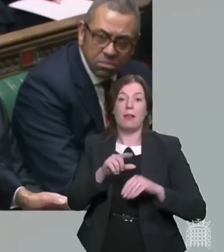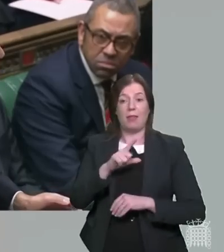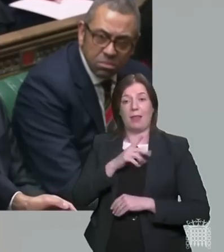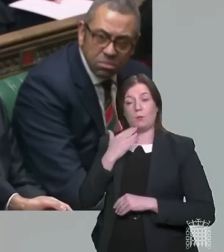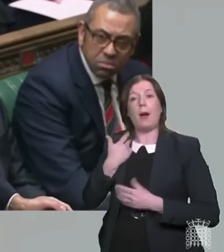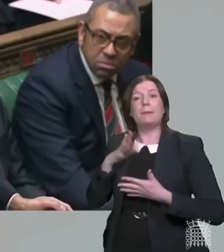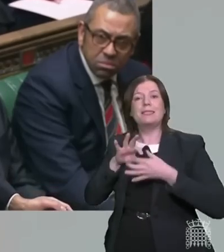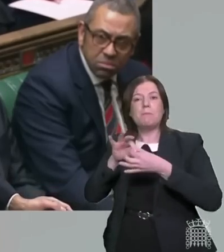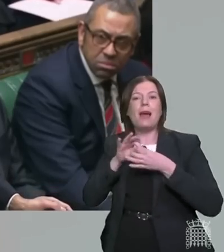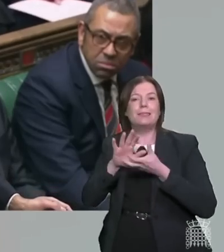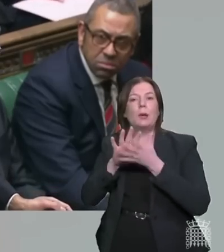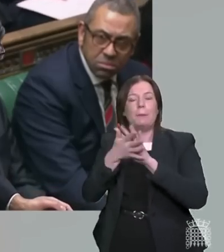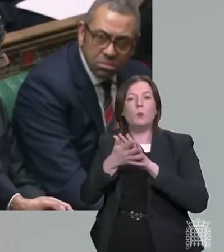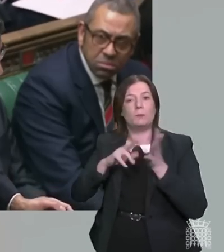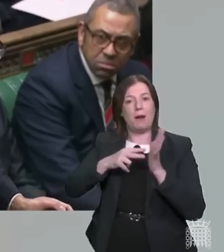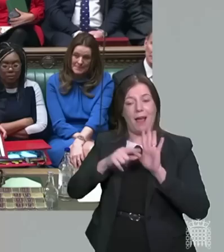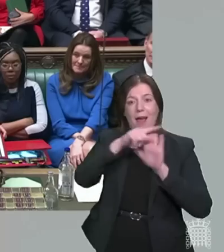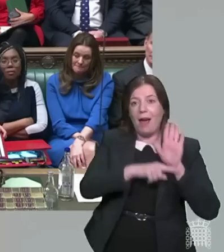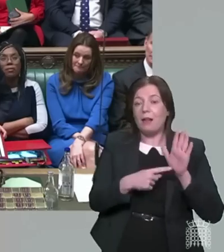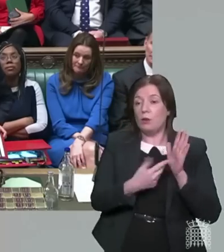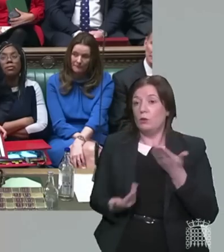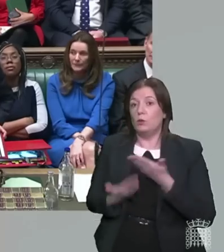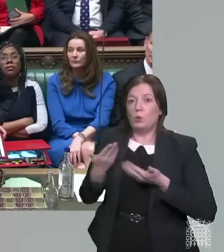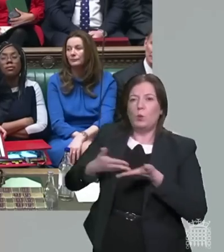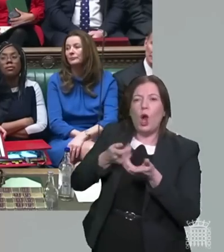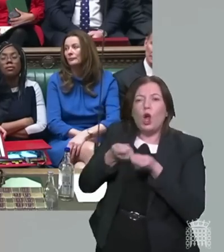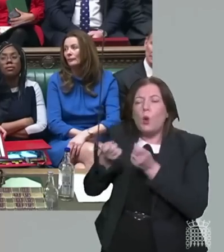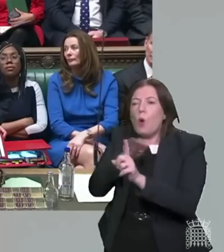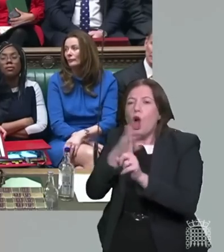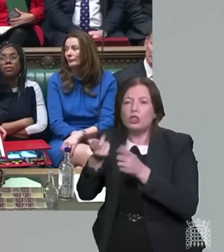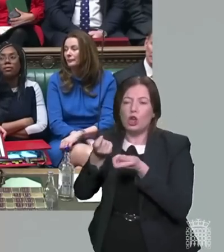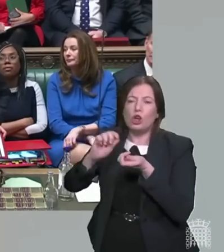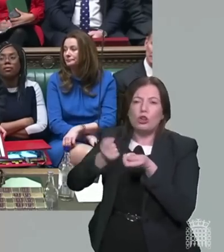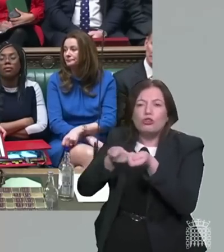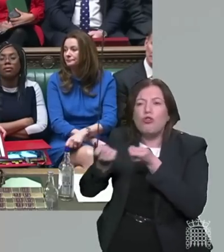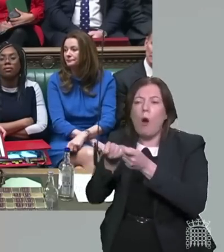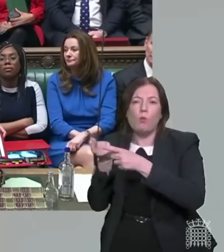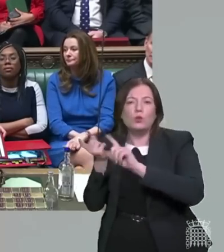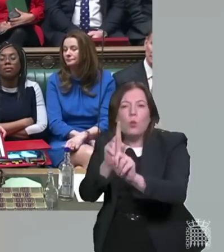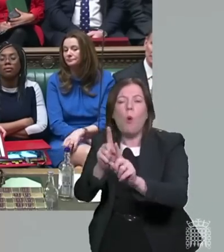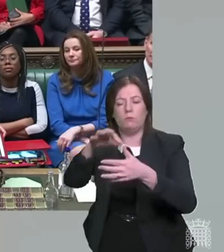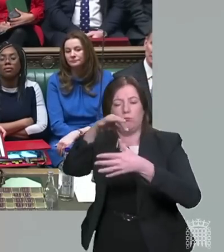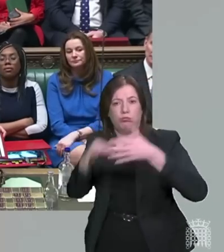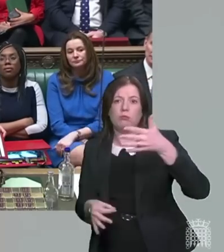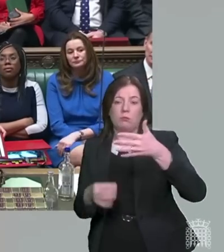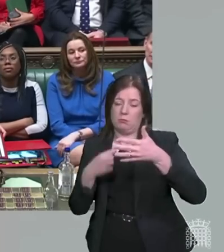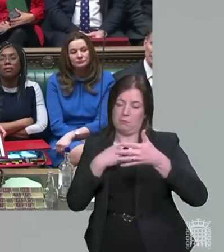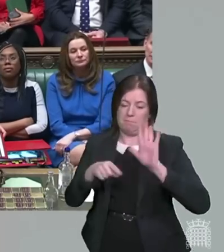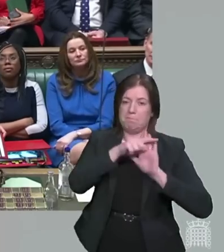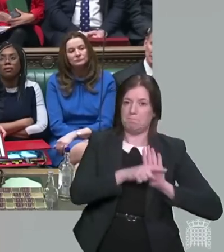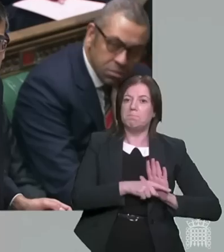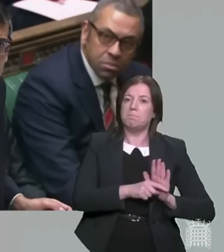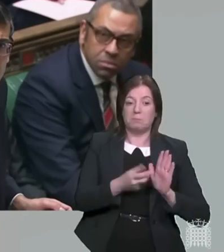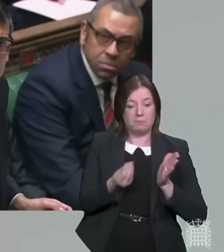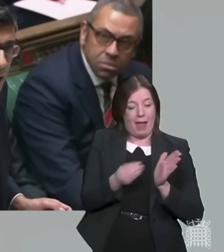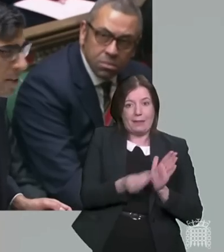Domestic Abuse Bill, introduced new offences, for example, coercion, coercive control, stalking and others, and will continue to do everything we can to